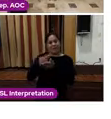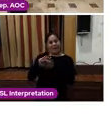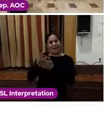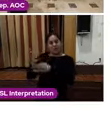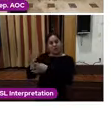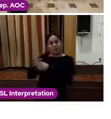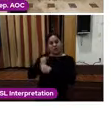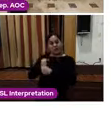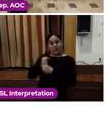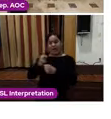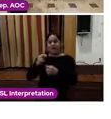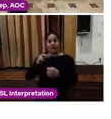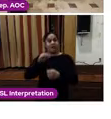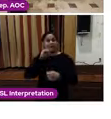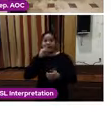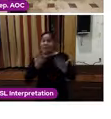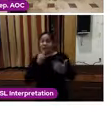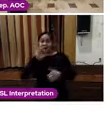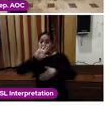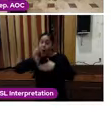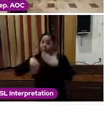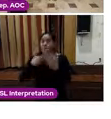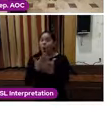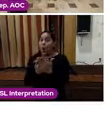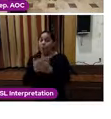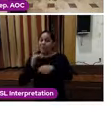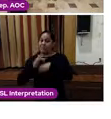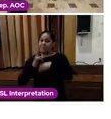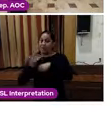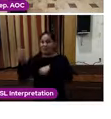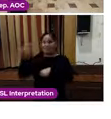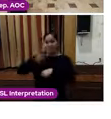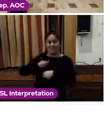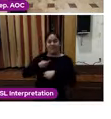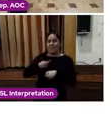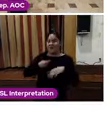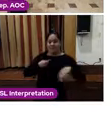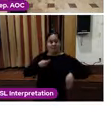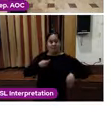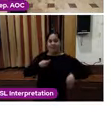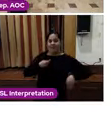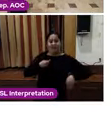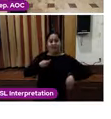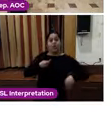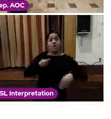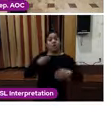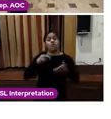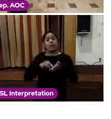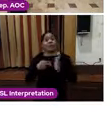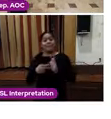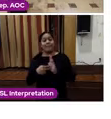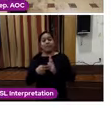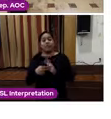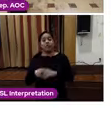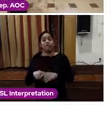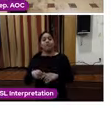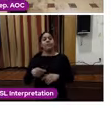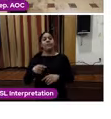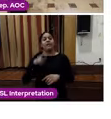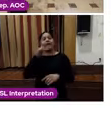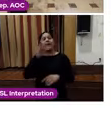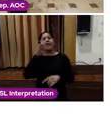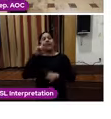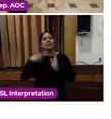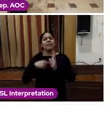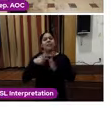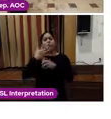be all of the cash that's actually available to you. So what happens is that you get that, that $600 a